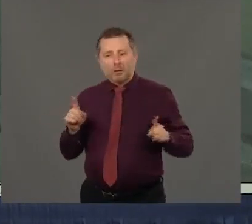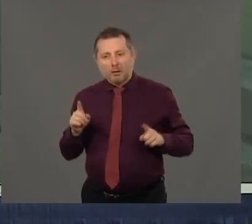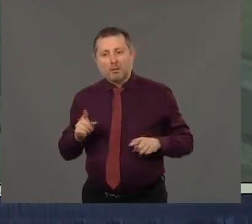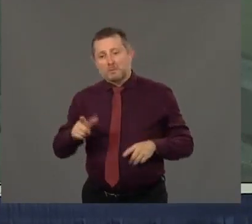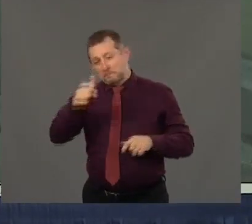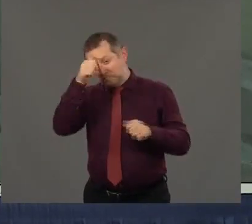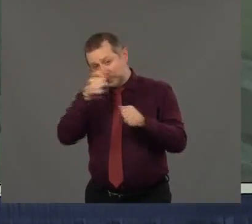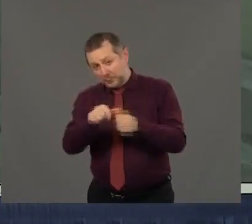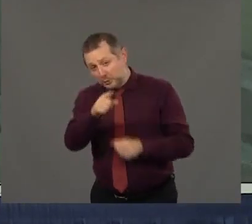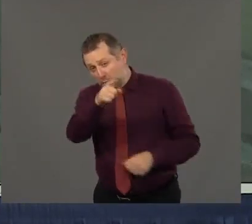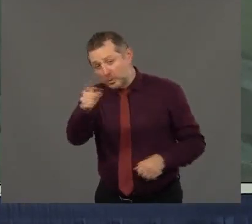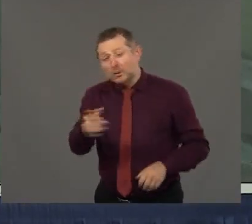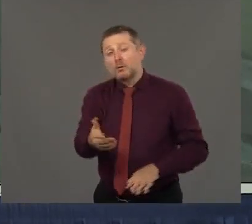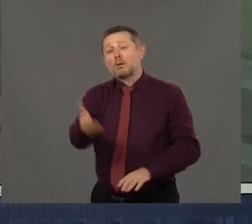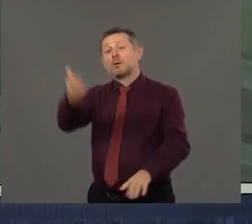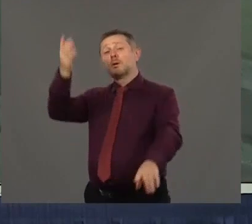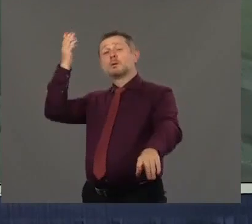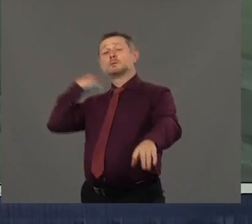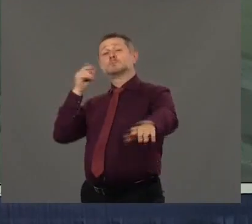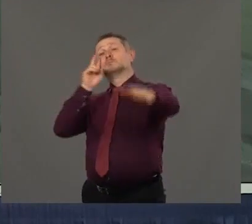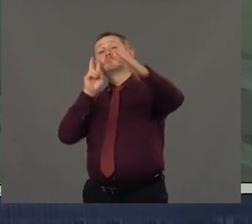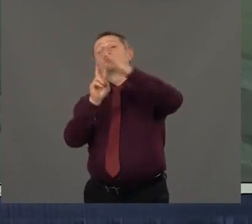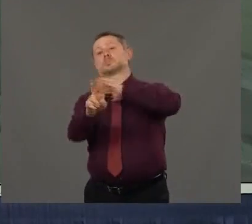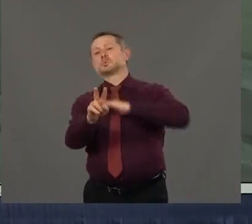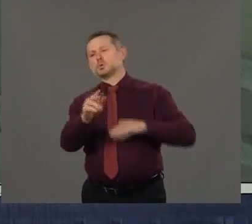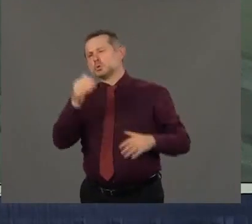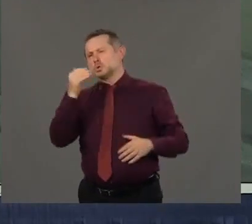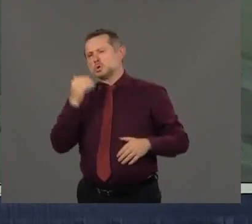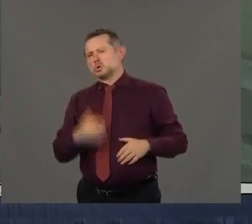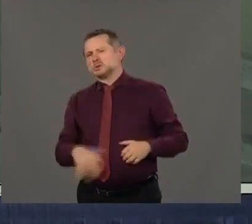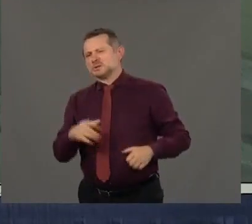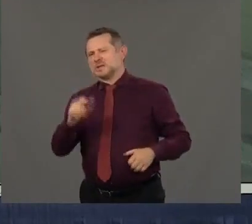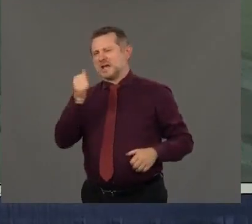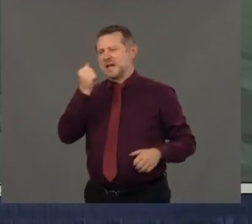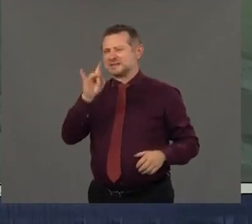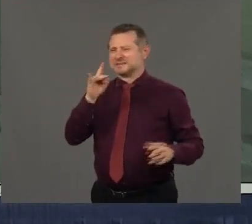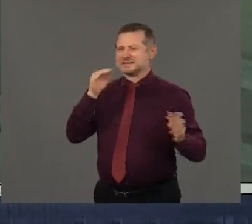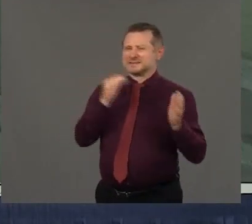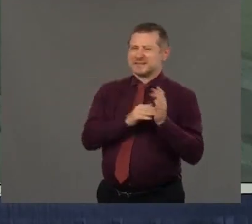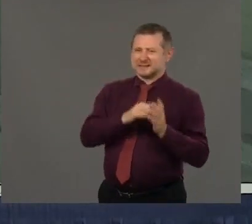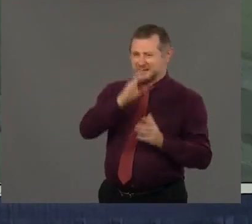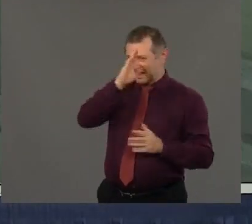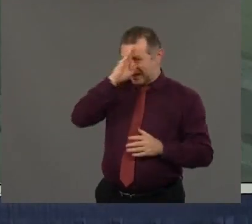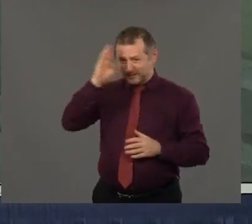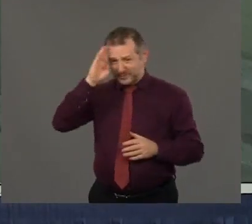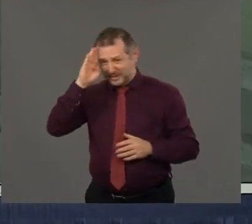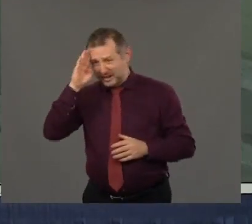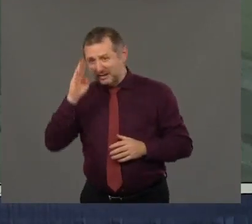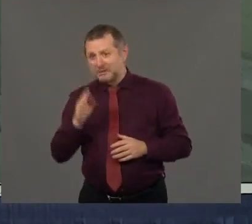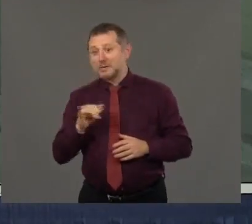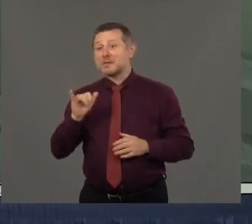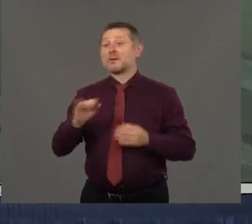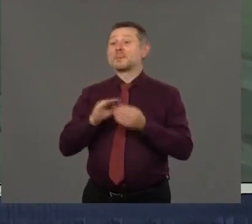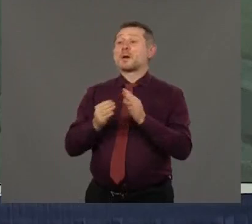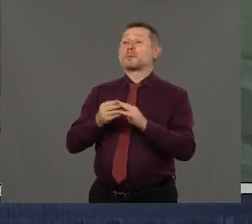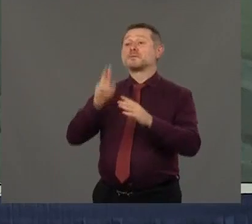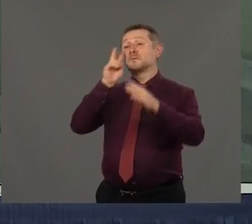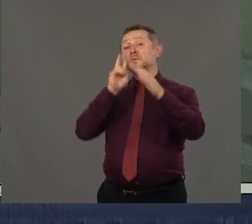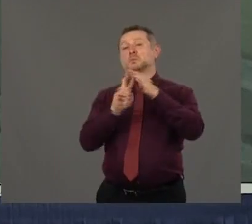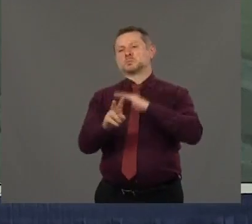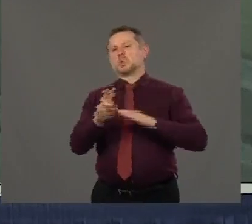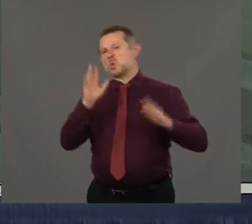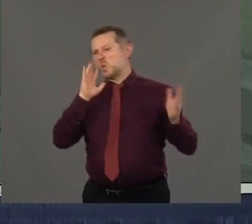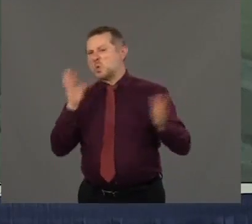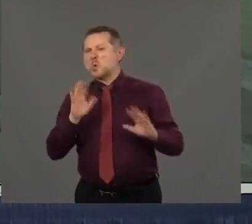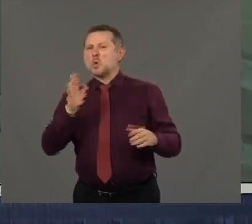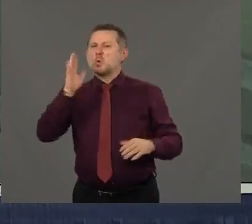models, we had 18,000 people in hospitals. You know what the early models said?